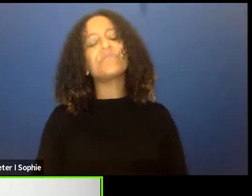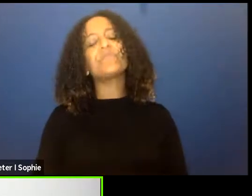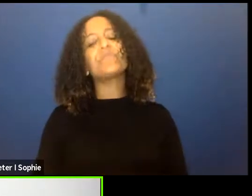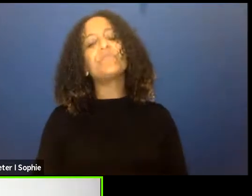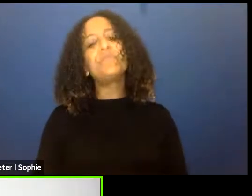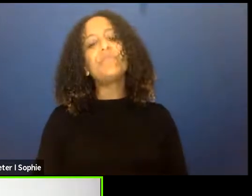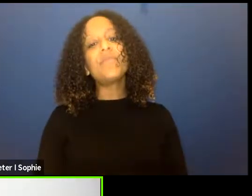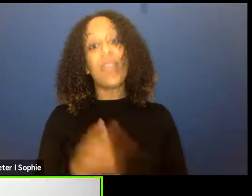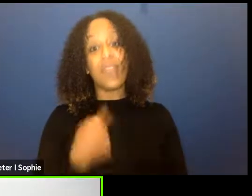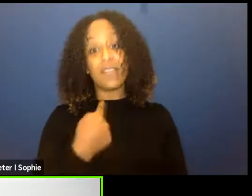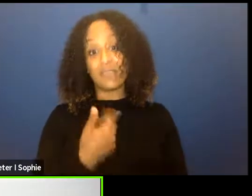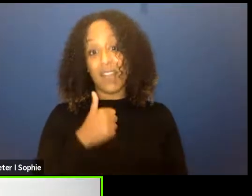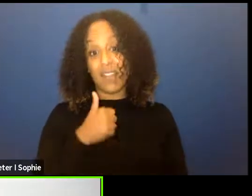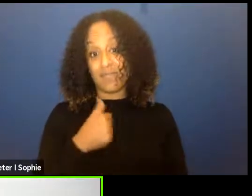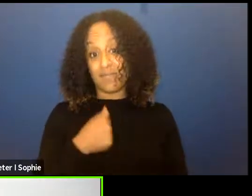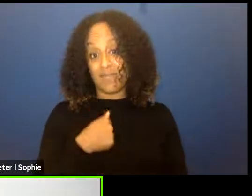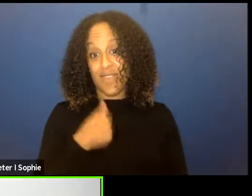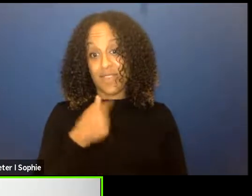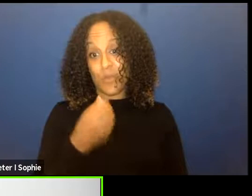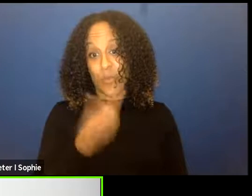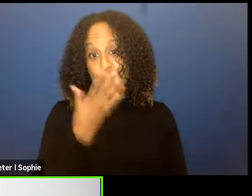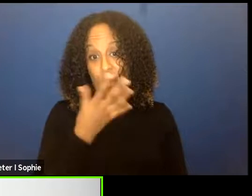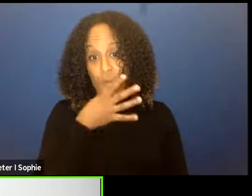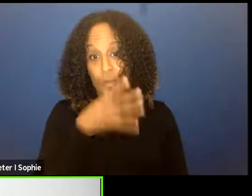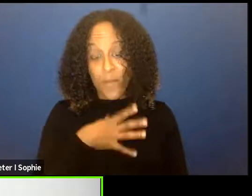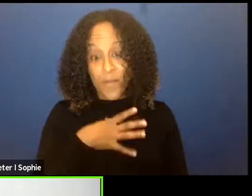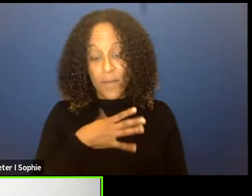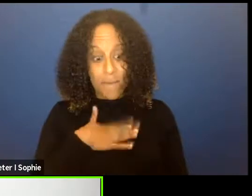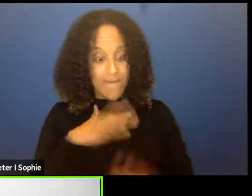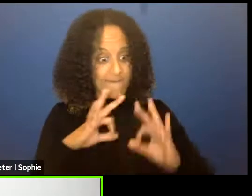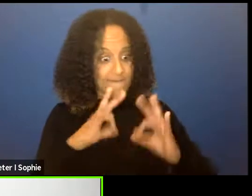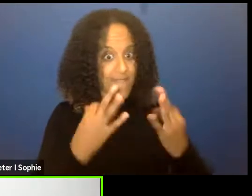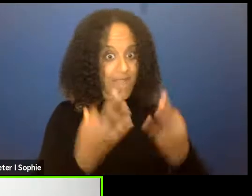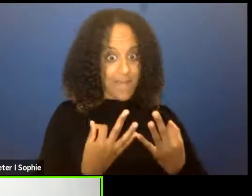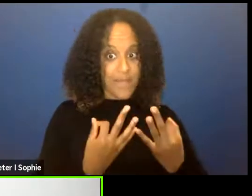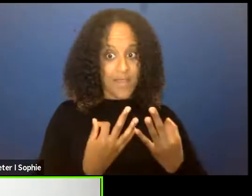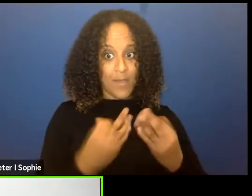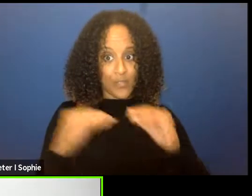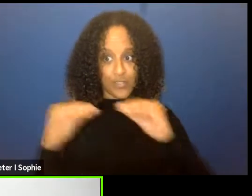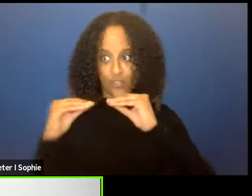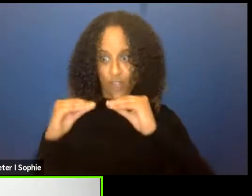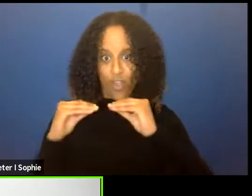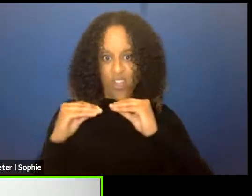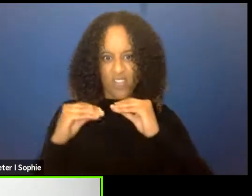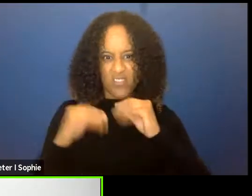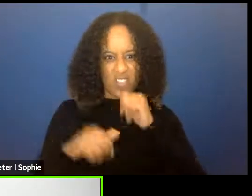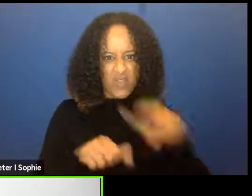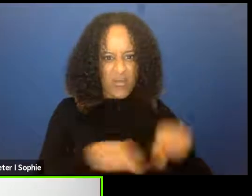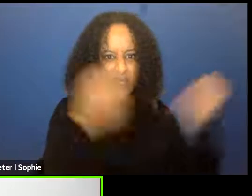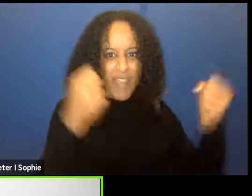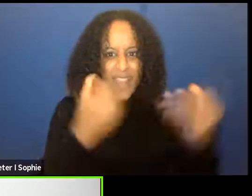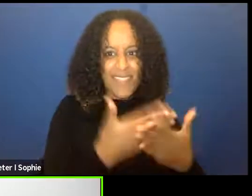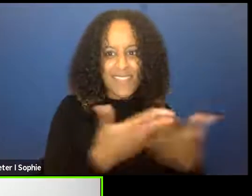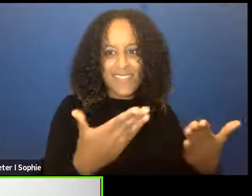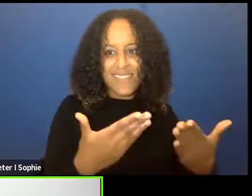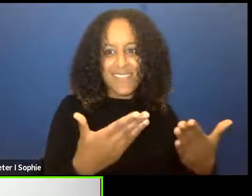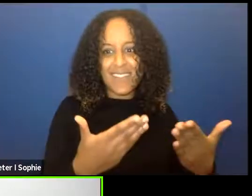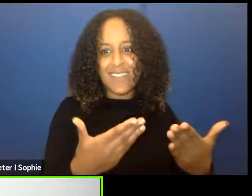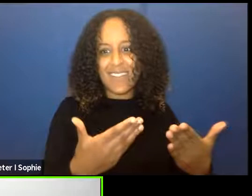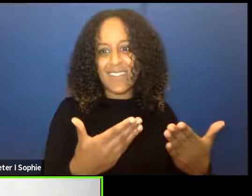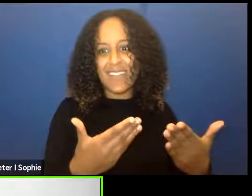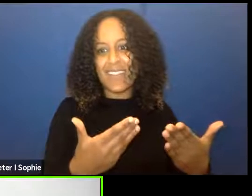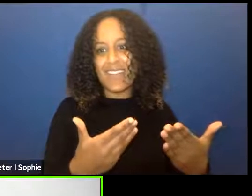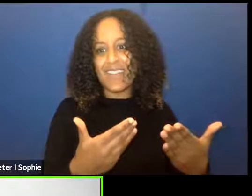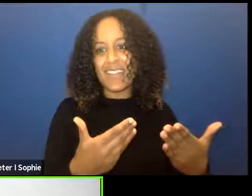as a white woman growing up in my family, I was taught to not break things, to not